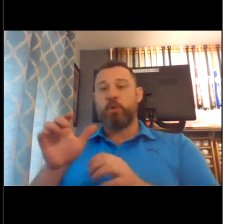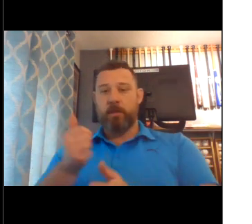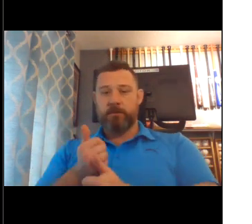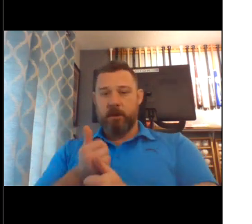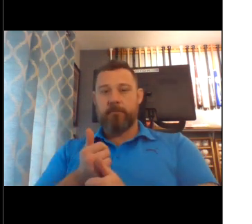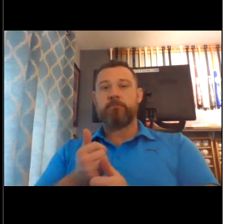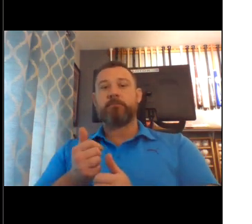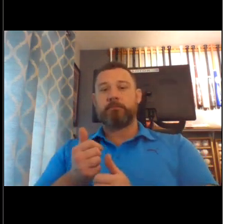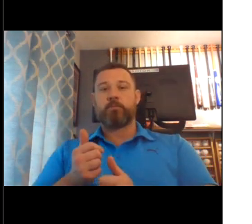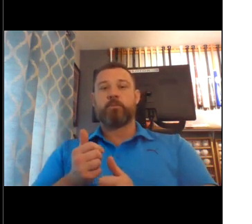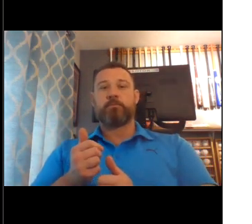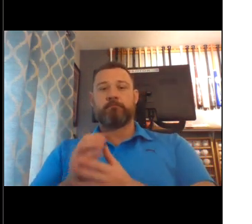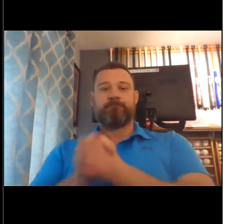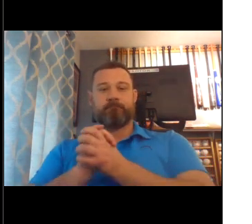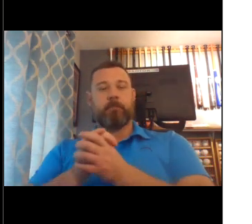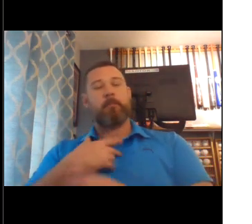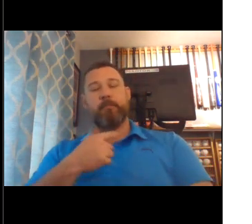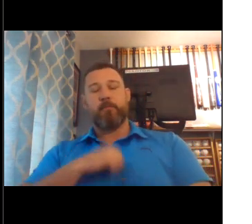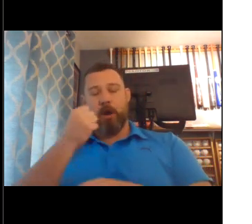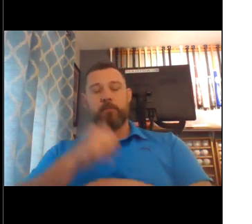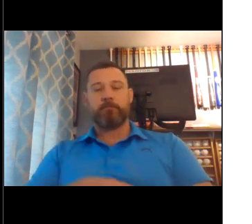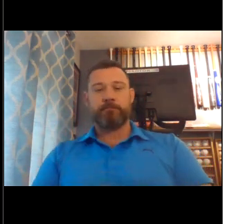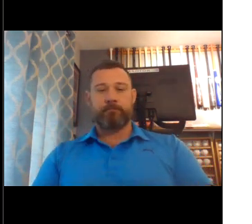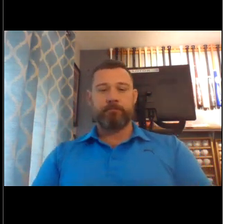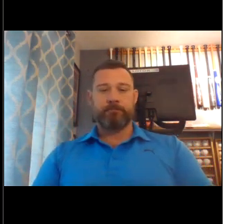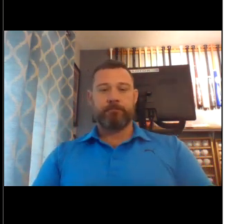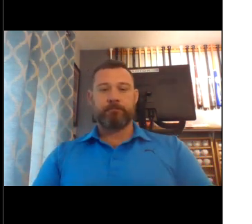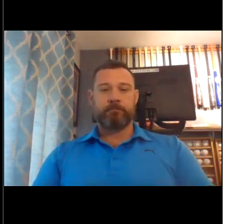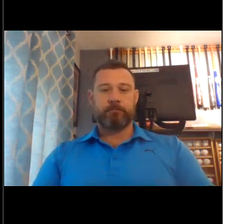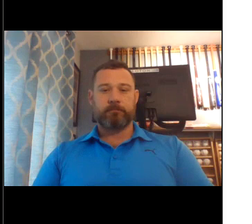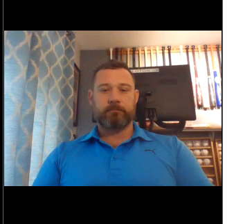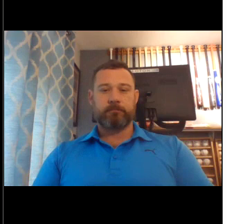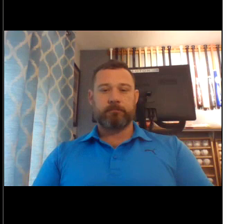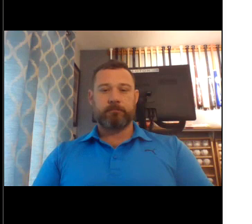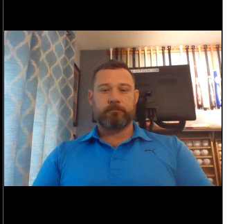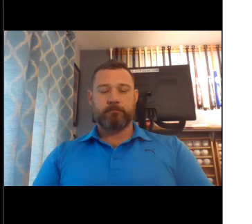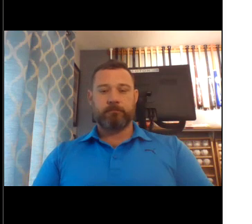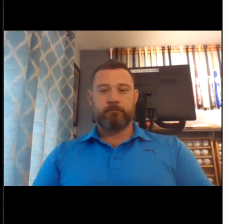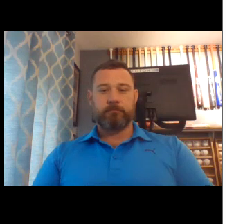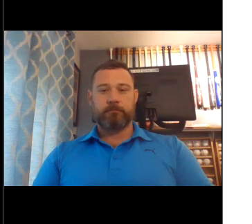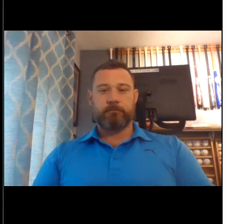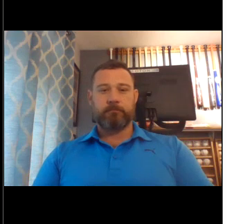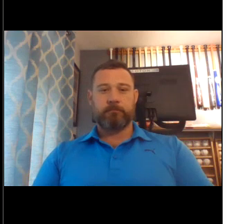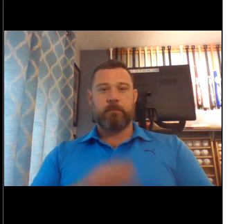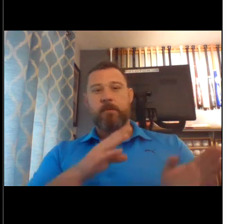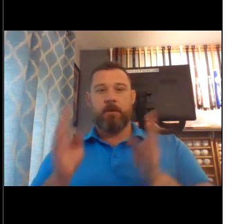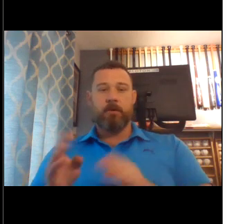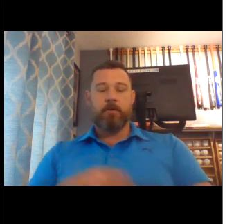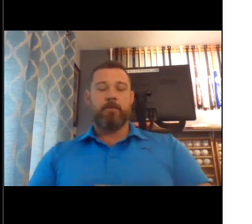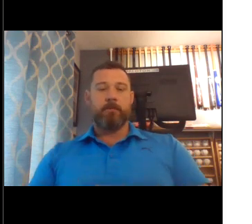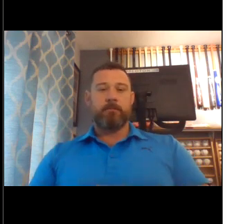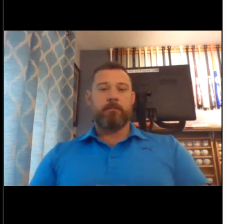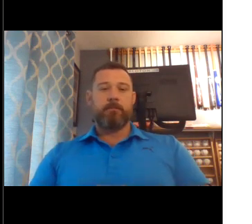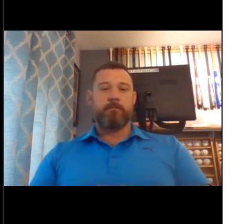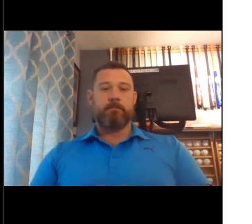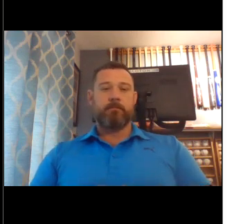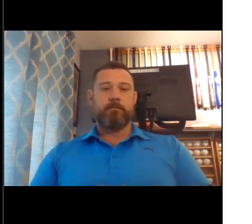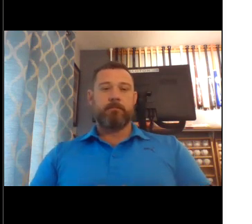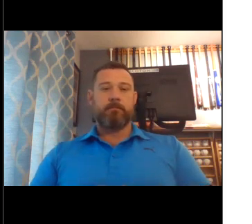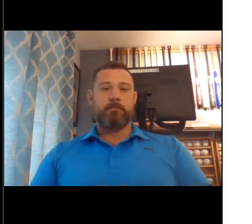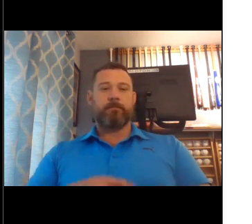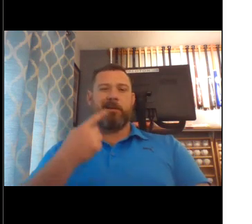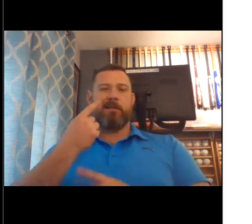extremely commendable. I'm extremely proud of them. So thank you. Next slide, thank you. Last month